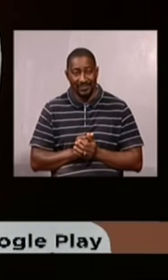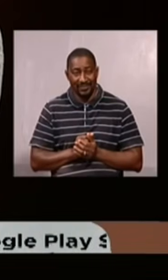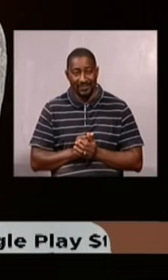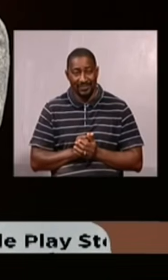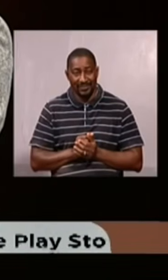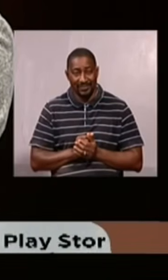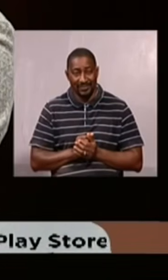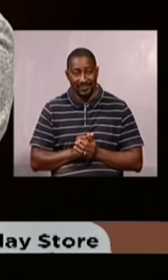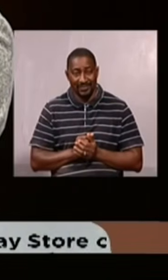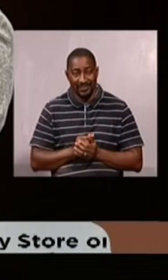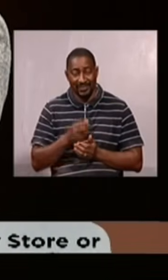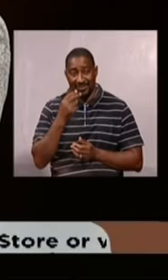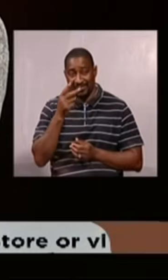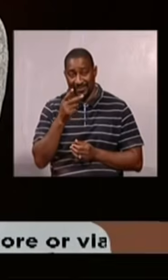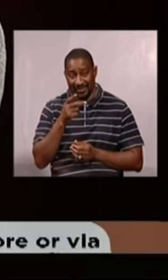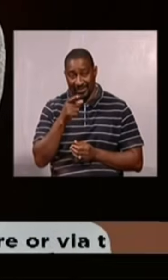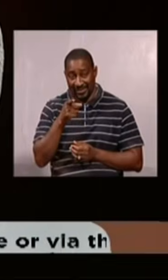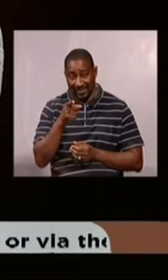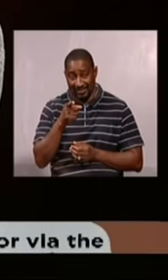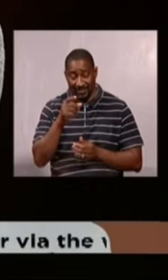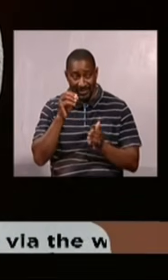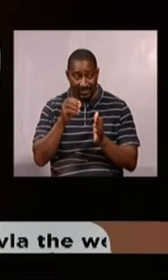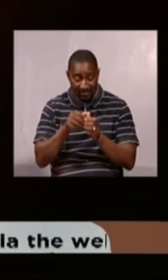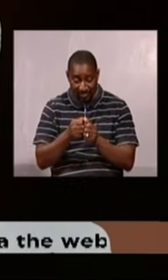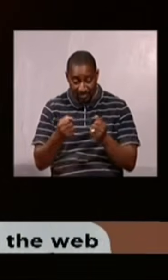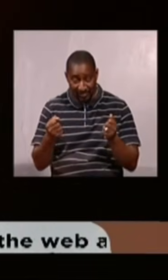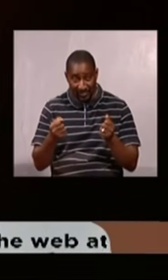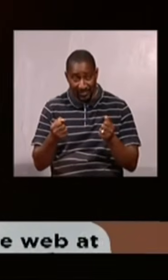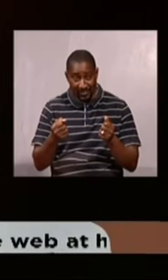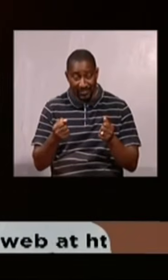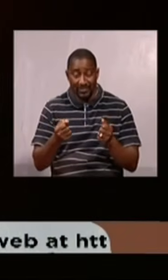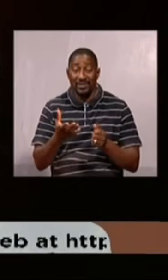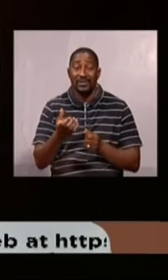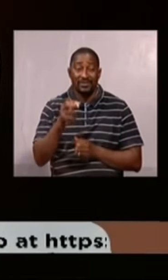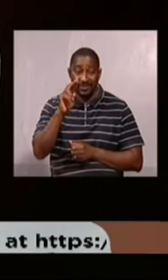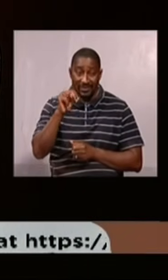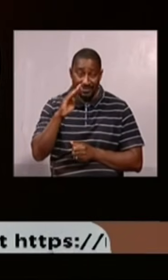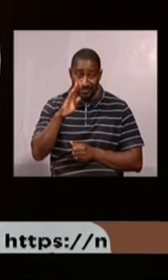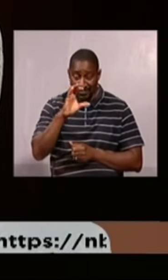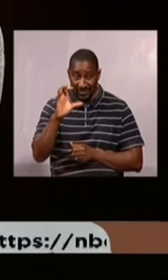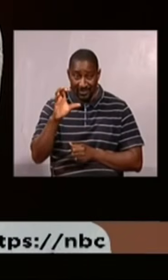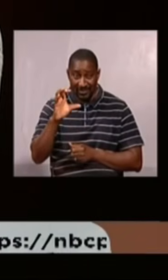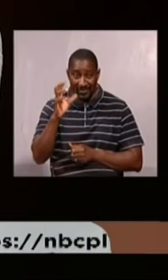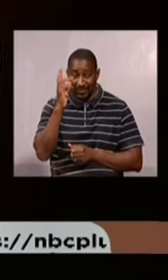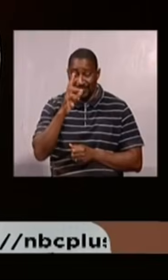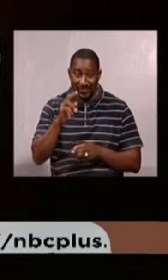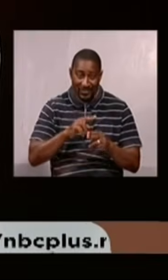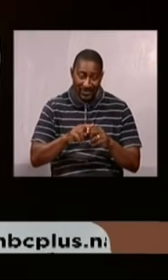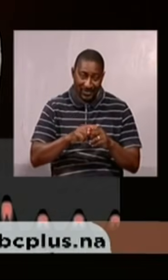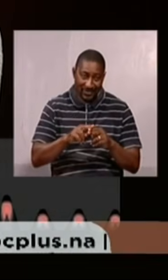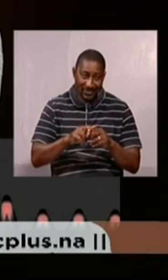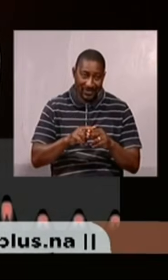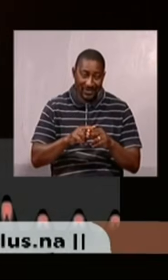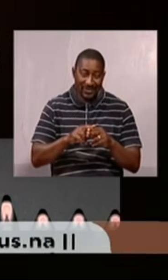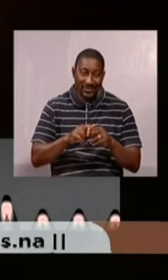fake headline. You can see it's different. You can see even with NBC. You know? Oh, we had an issue with NBC recently where somebody misused